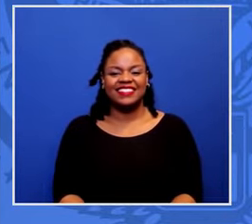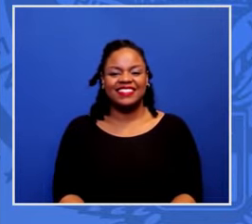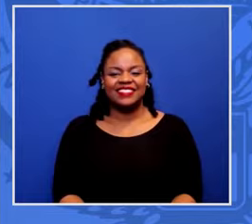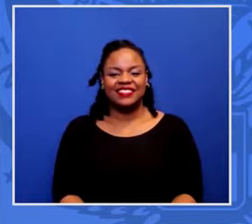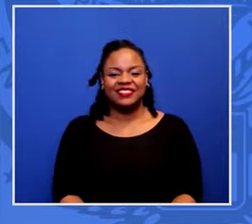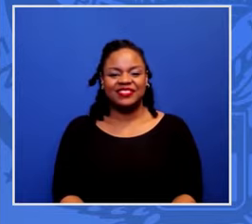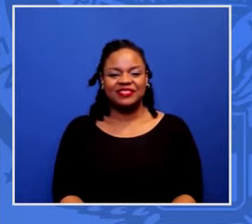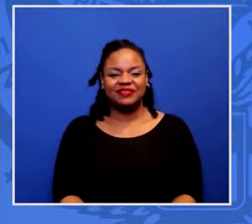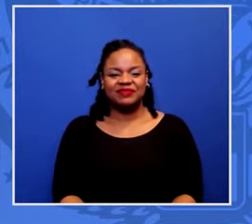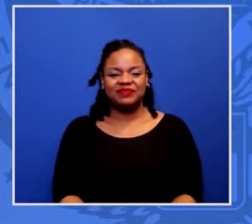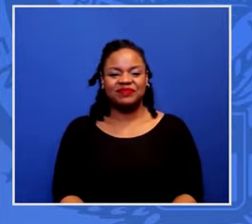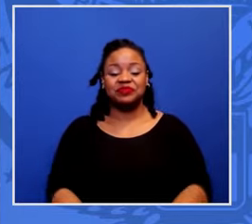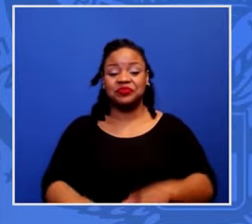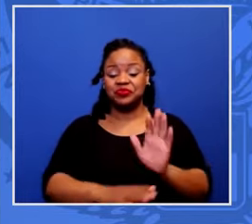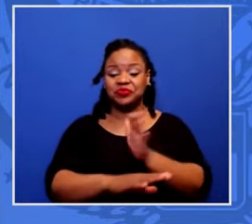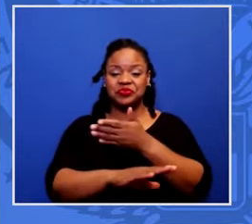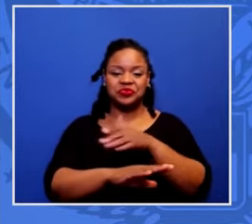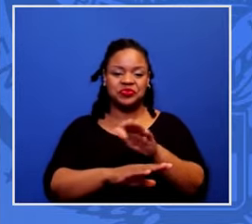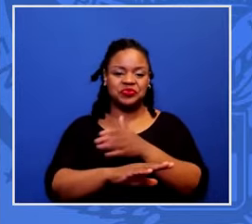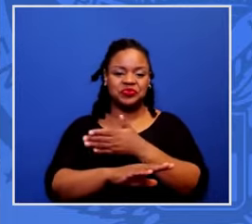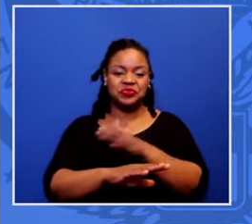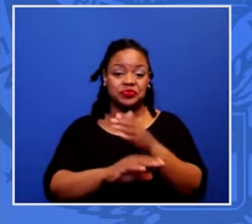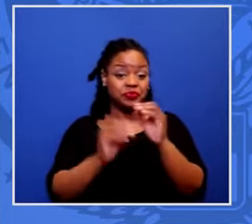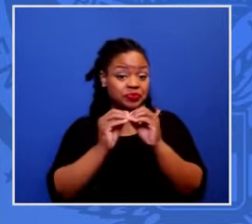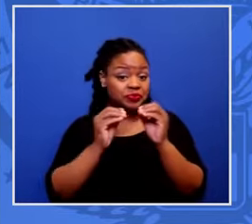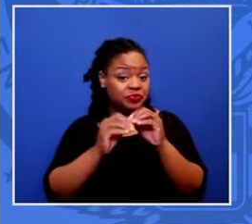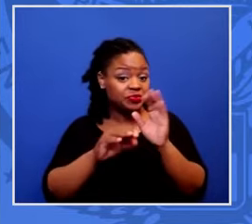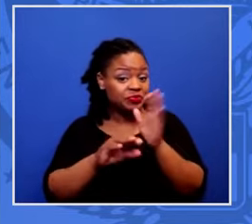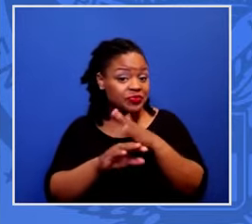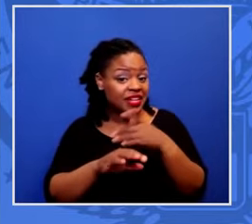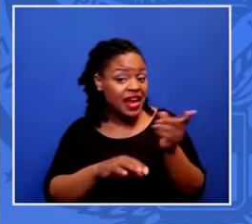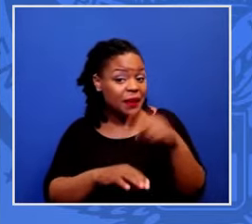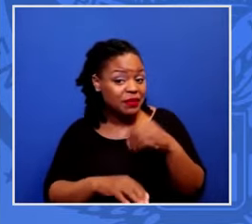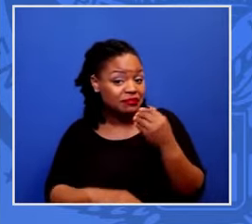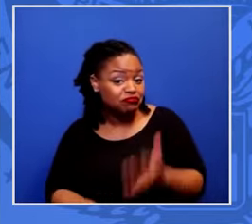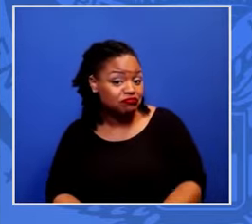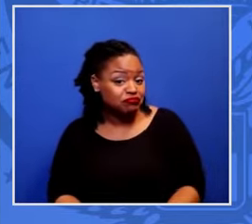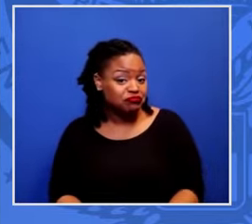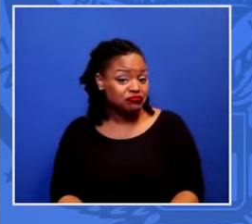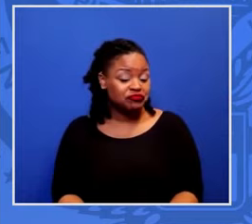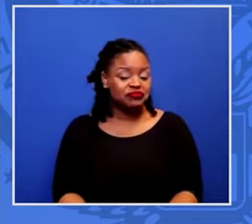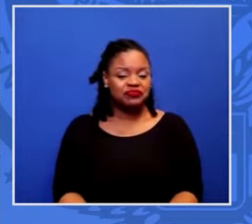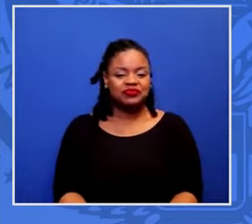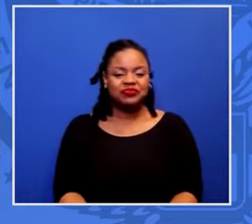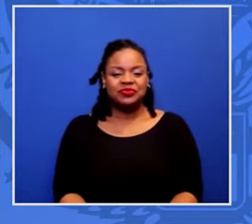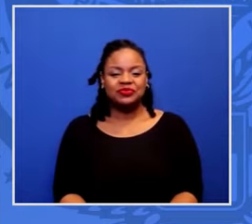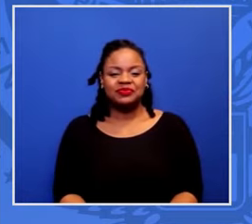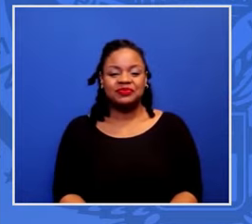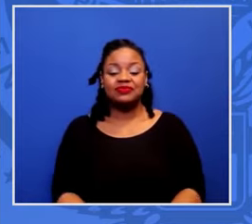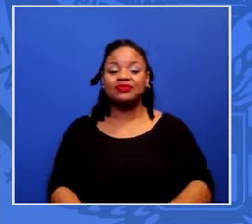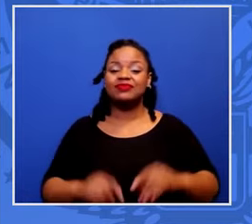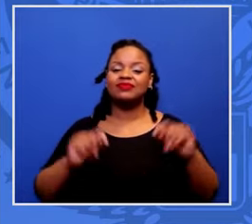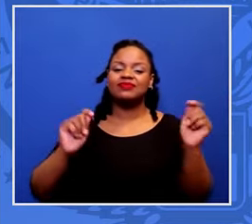More musical tributes from across the nation are coming up when Celebrating America returns.